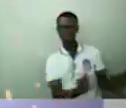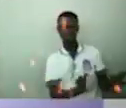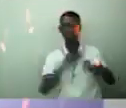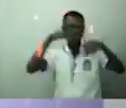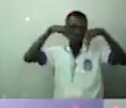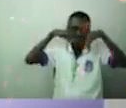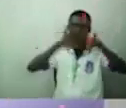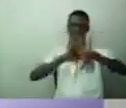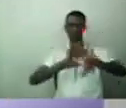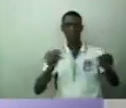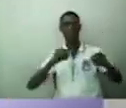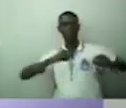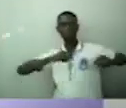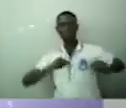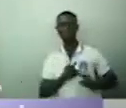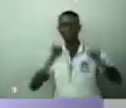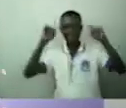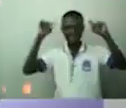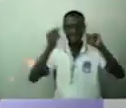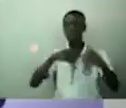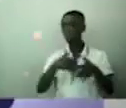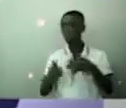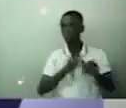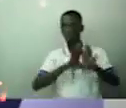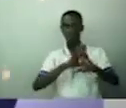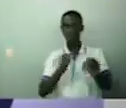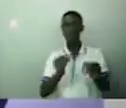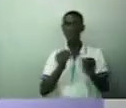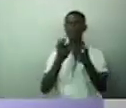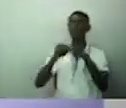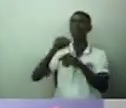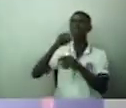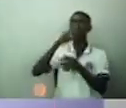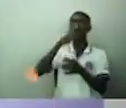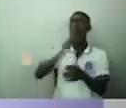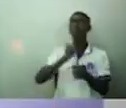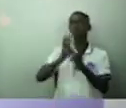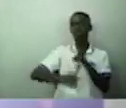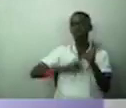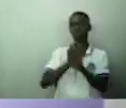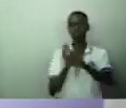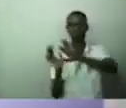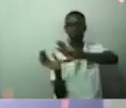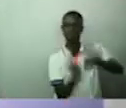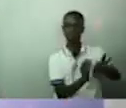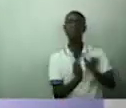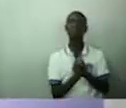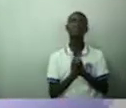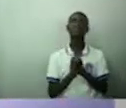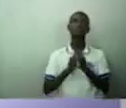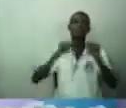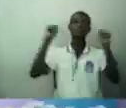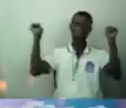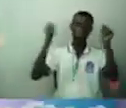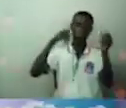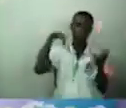or pain, for the old order of things has passed away. Praise the Lord. And the